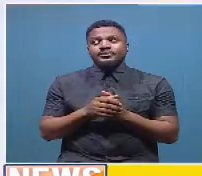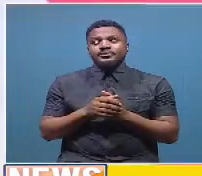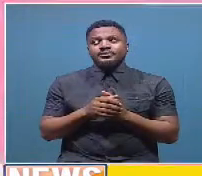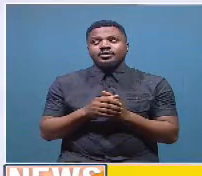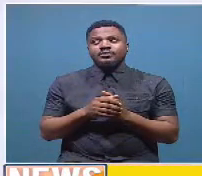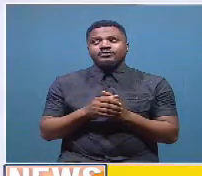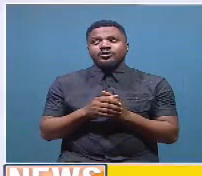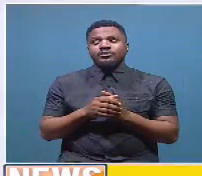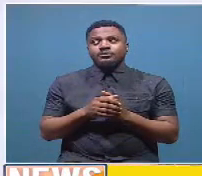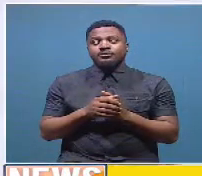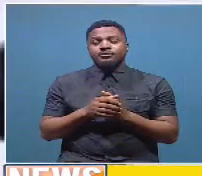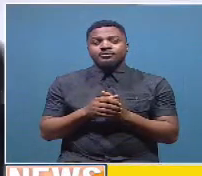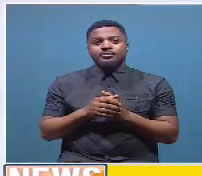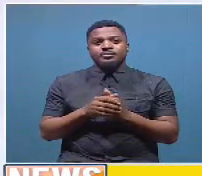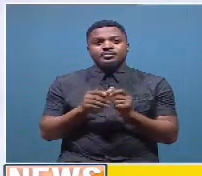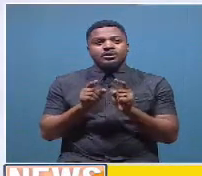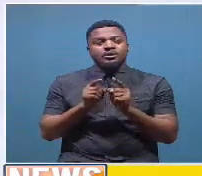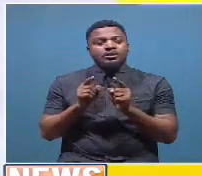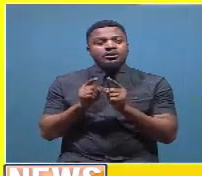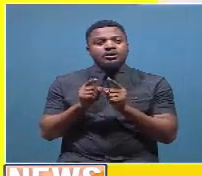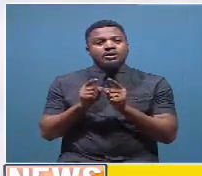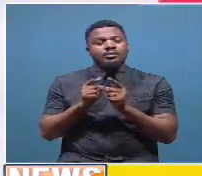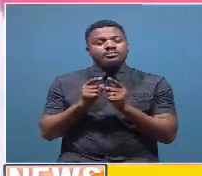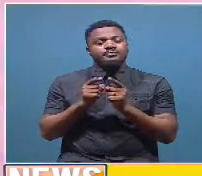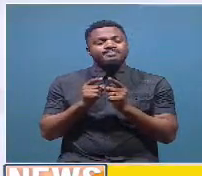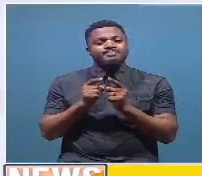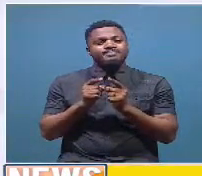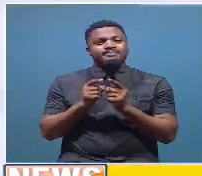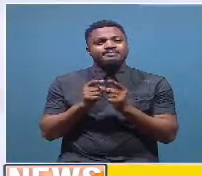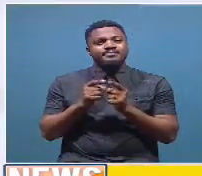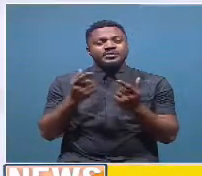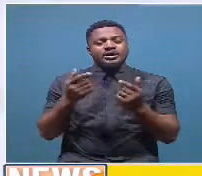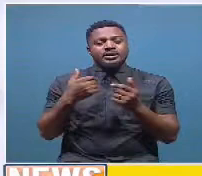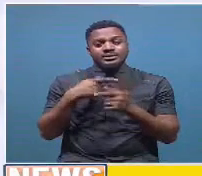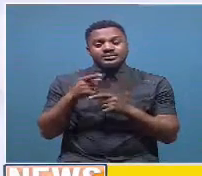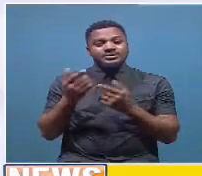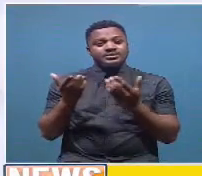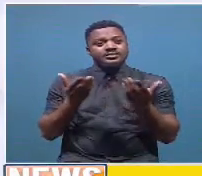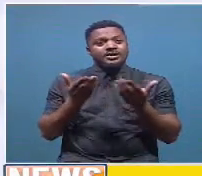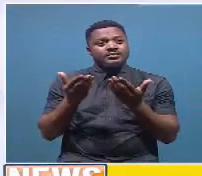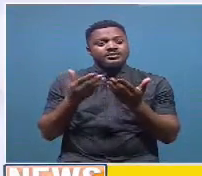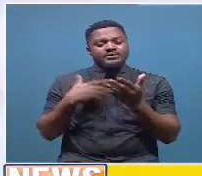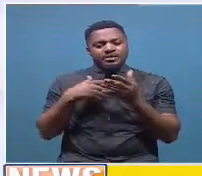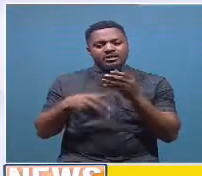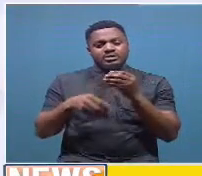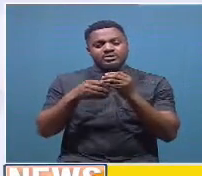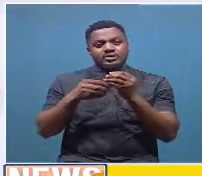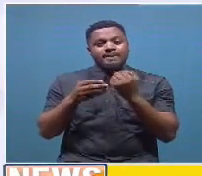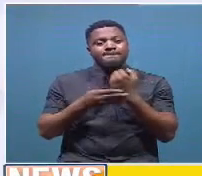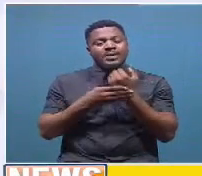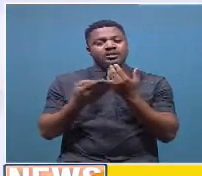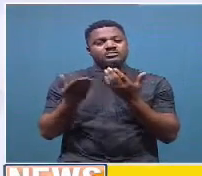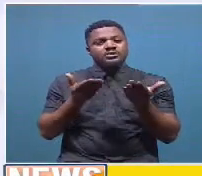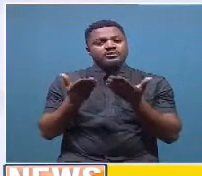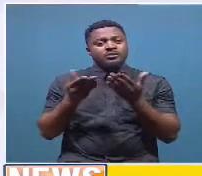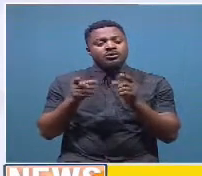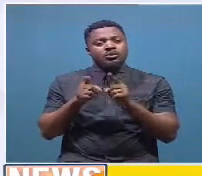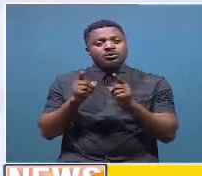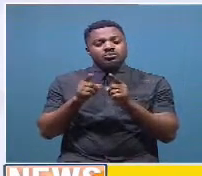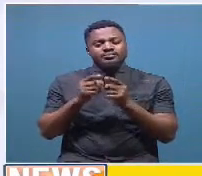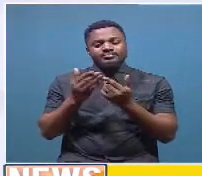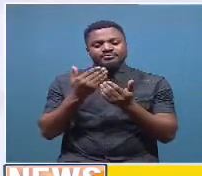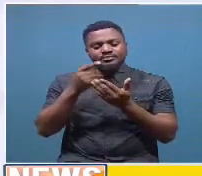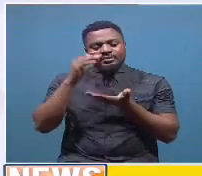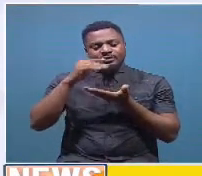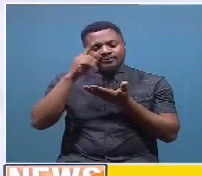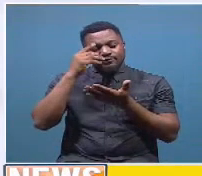loans companies to businesses and individuals. This service comes with additional banking services designed for easy